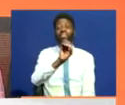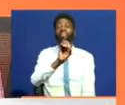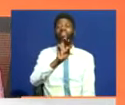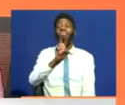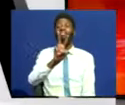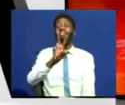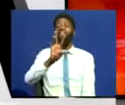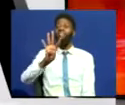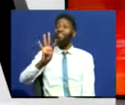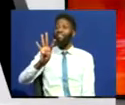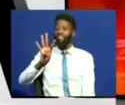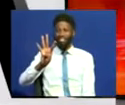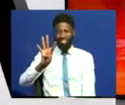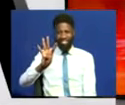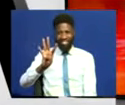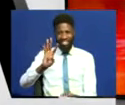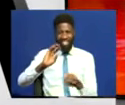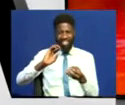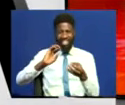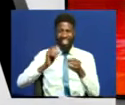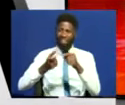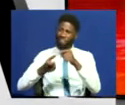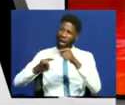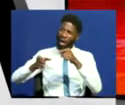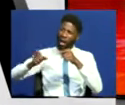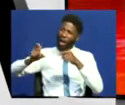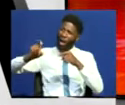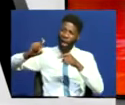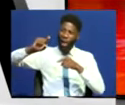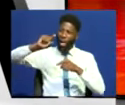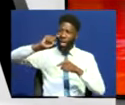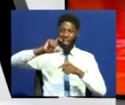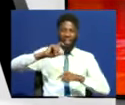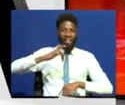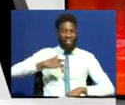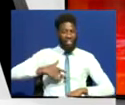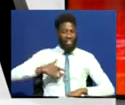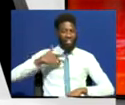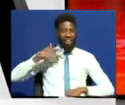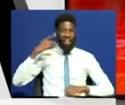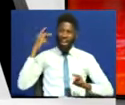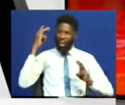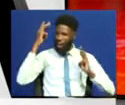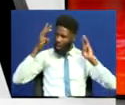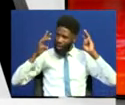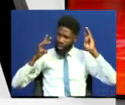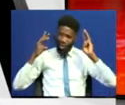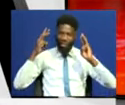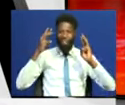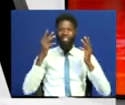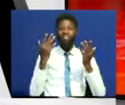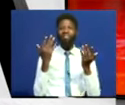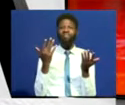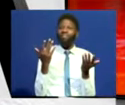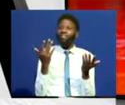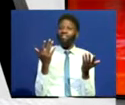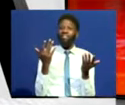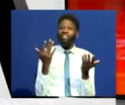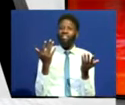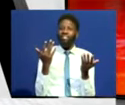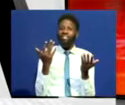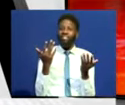really worrying, because looking at the young generation, and the, especially the female child, you know, the girl child, you